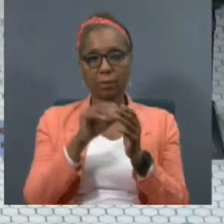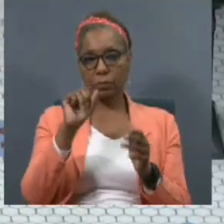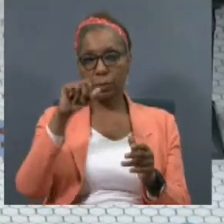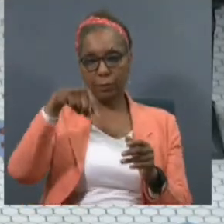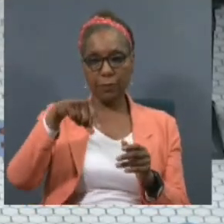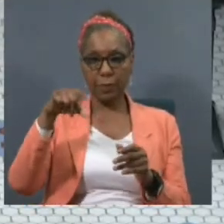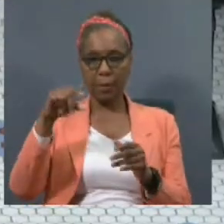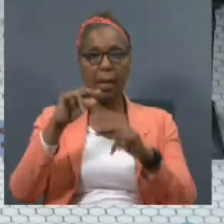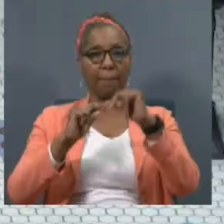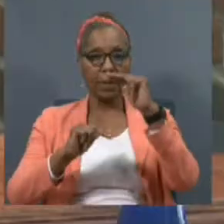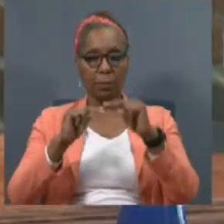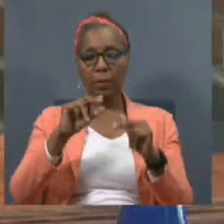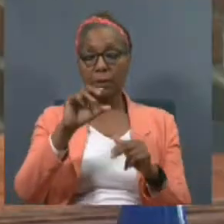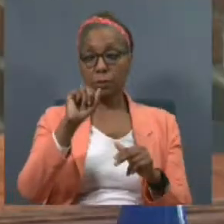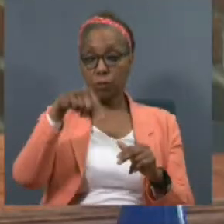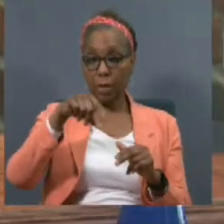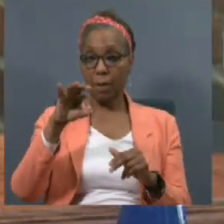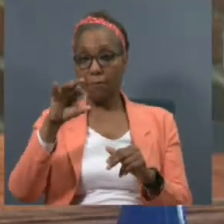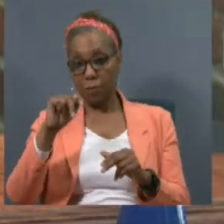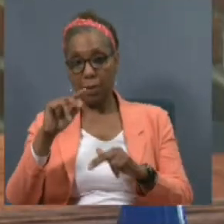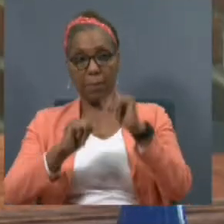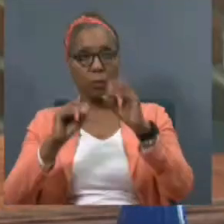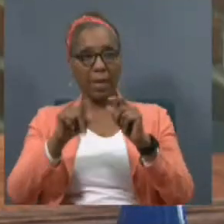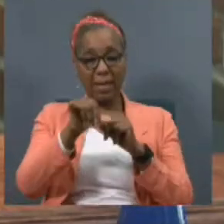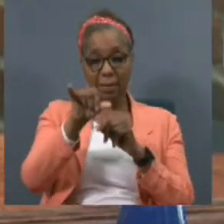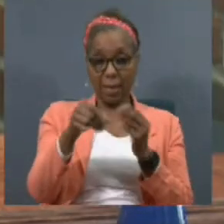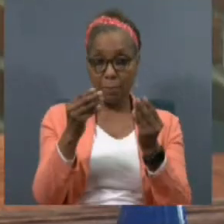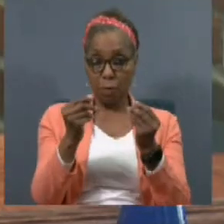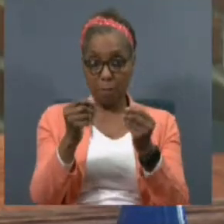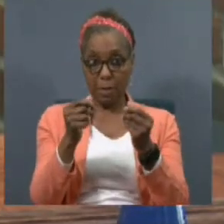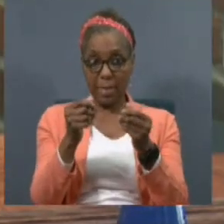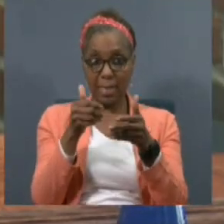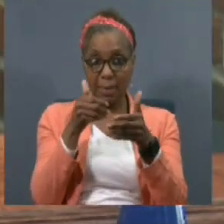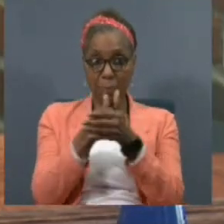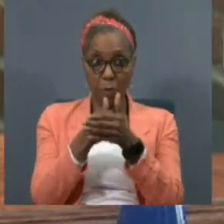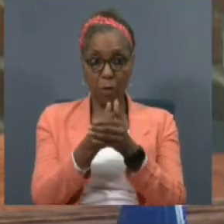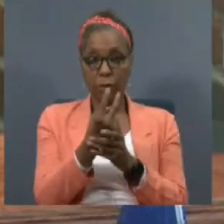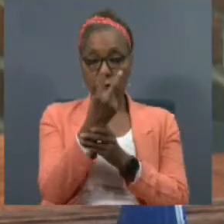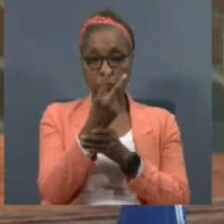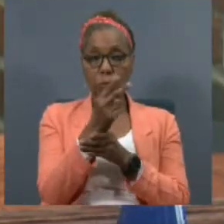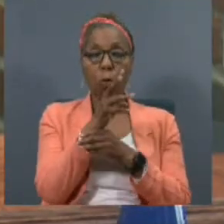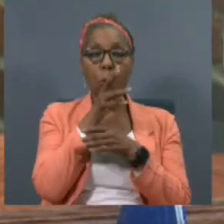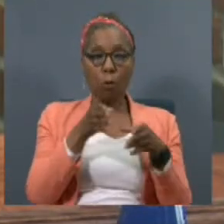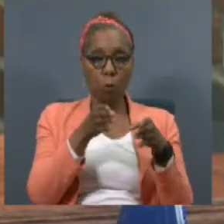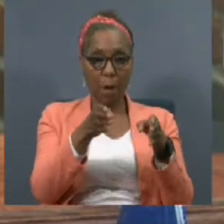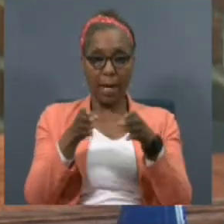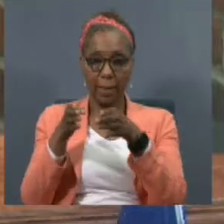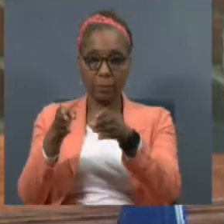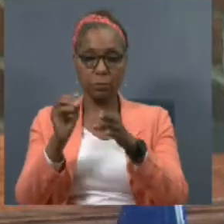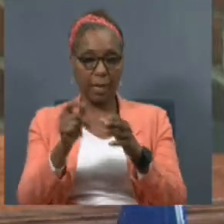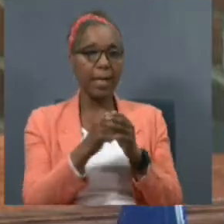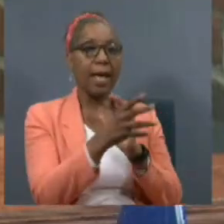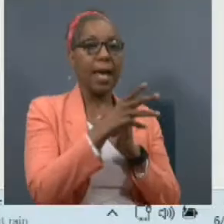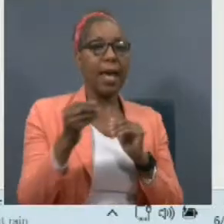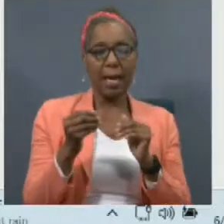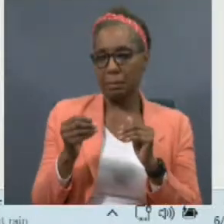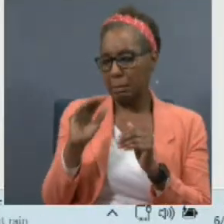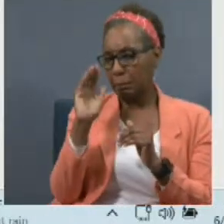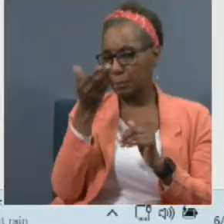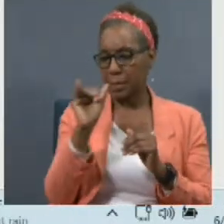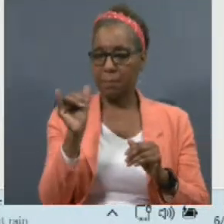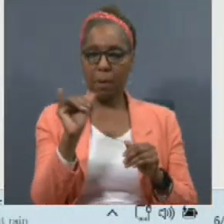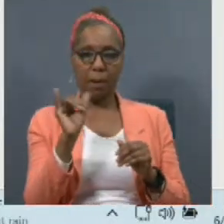building. Okay. This property borders two waterways and what appear to